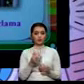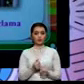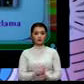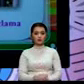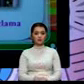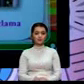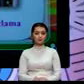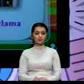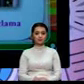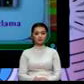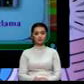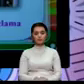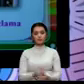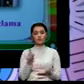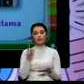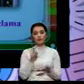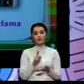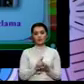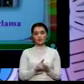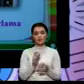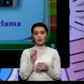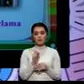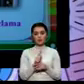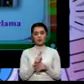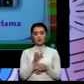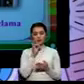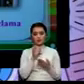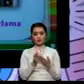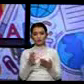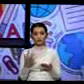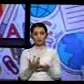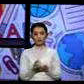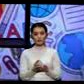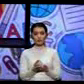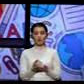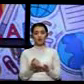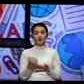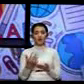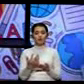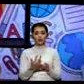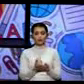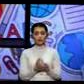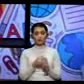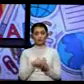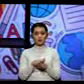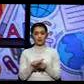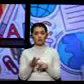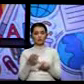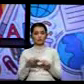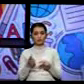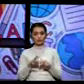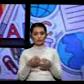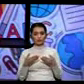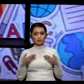oldik. Endi bizning vazifamiz ushbu masala yechimini topish. Ushbu masala yechimini bajarish uchun biz